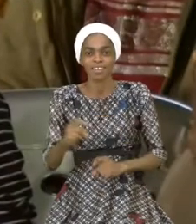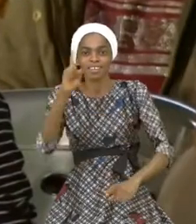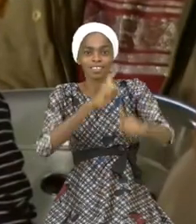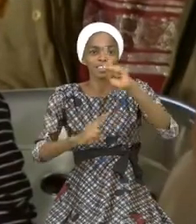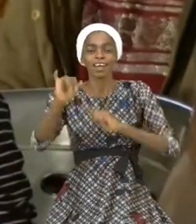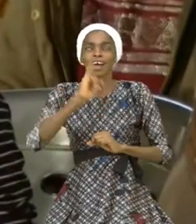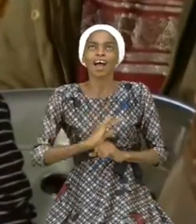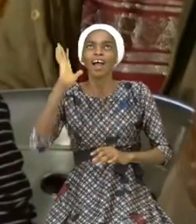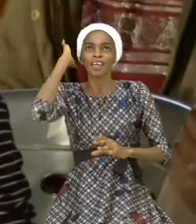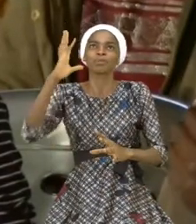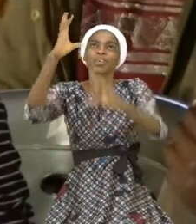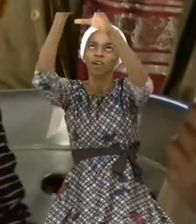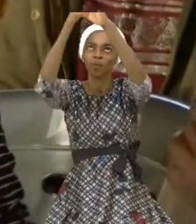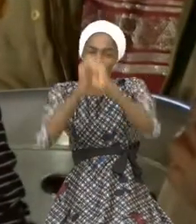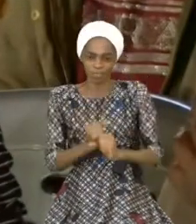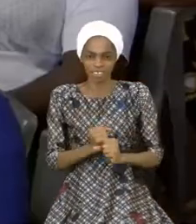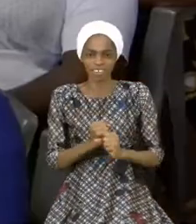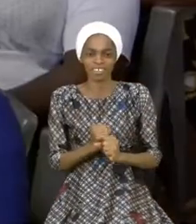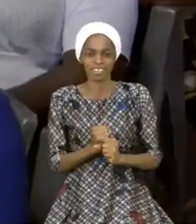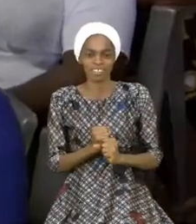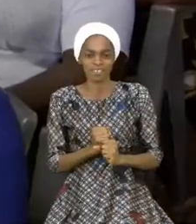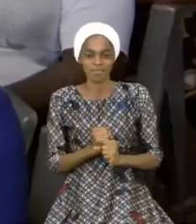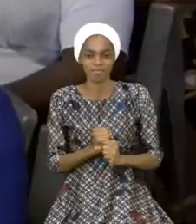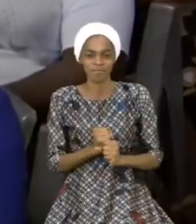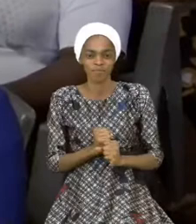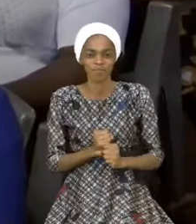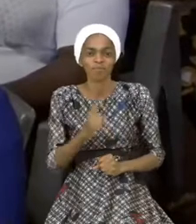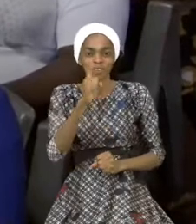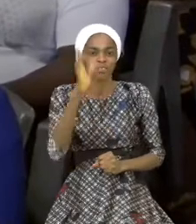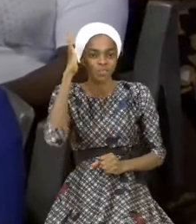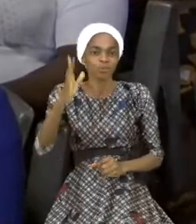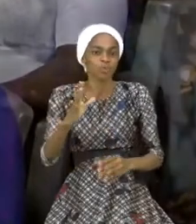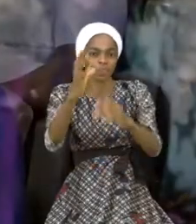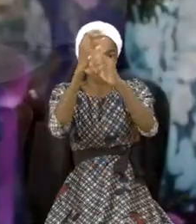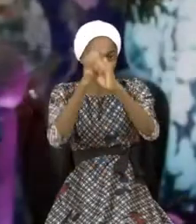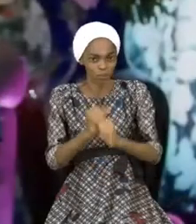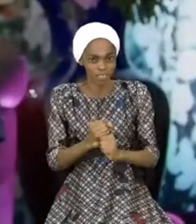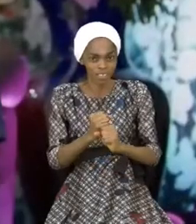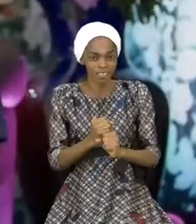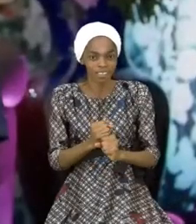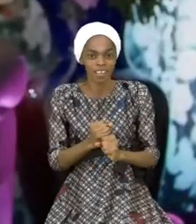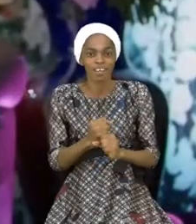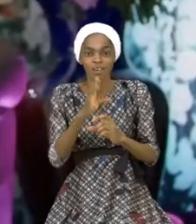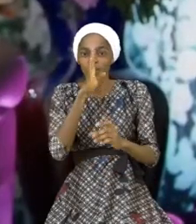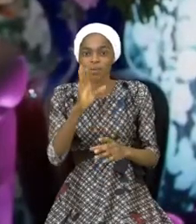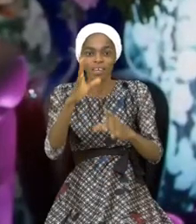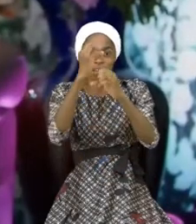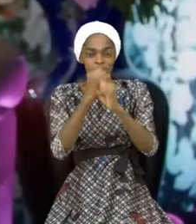I will possess. You will be a partaker of